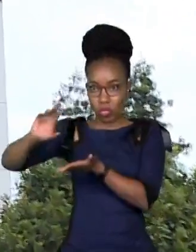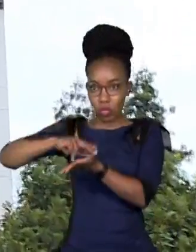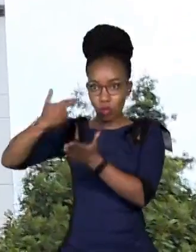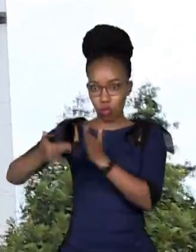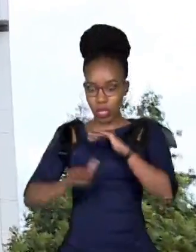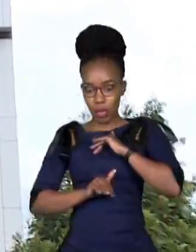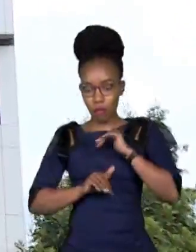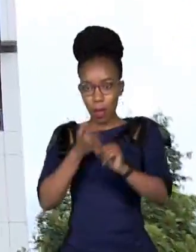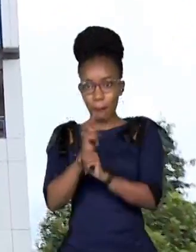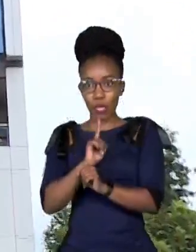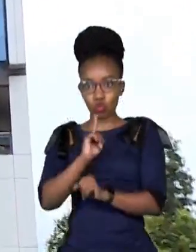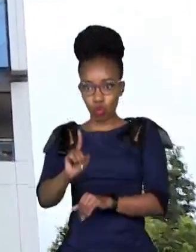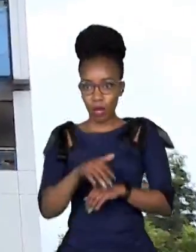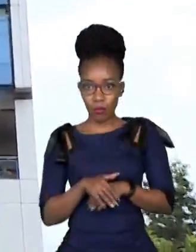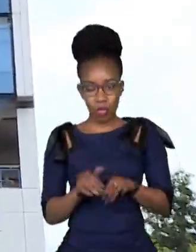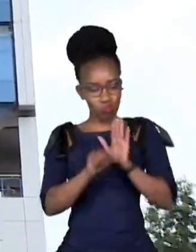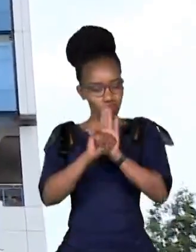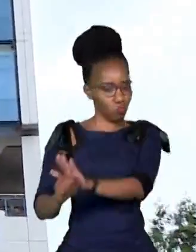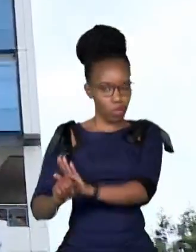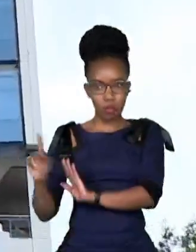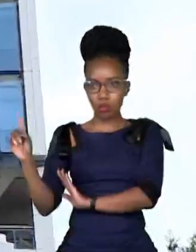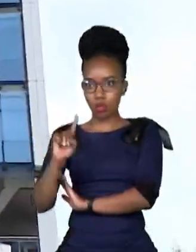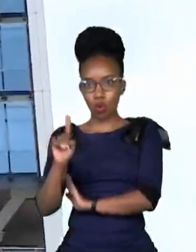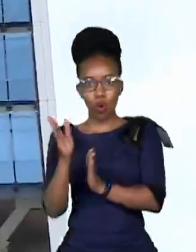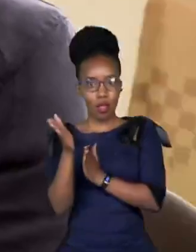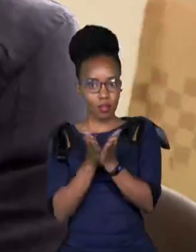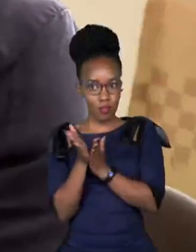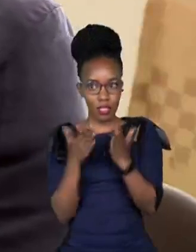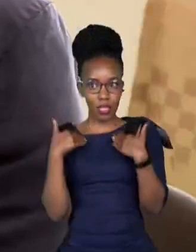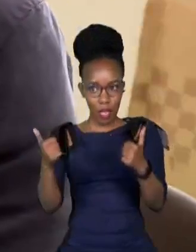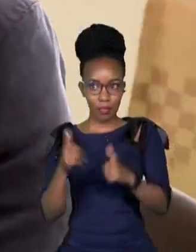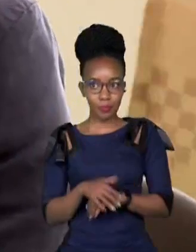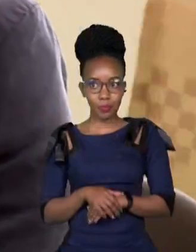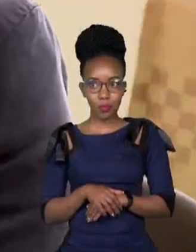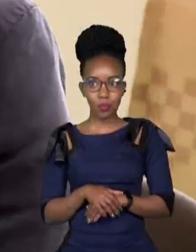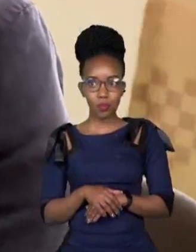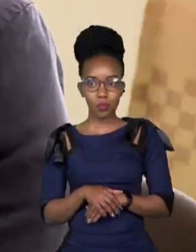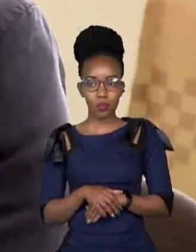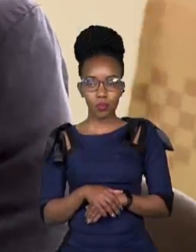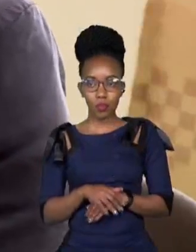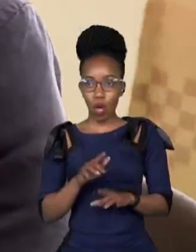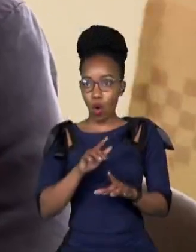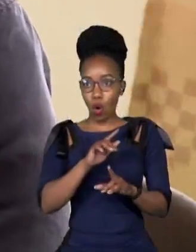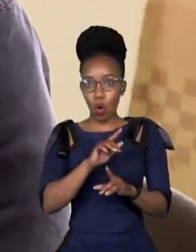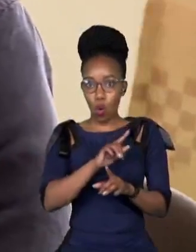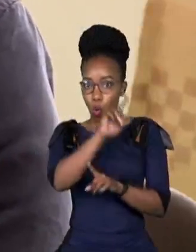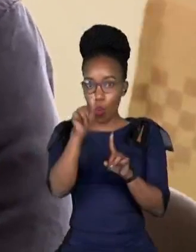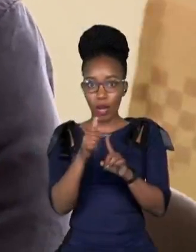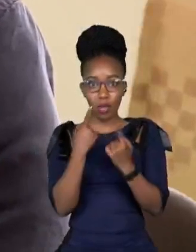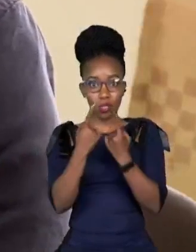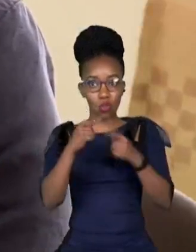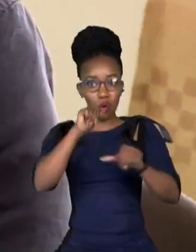and ensure that there is zero discrimination on offering health services. Today, when you appear to us and preach to us